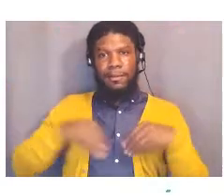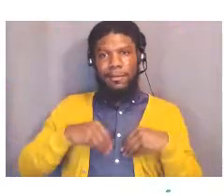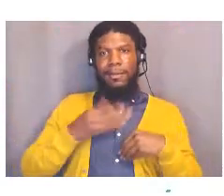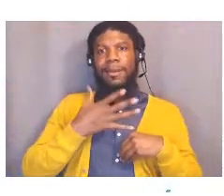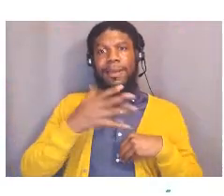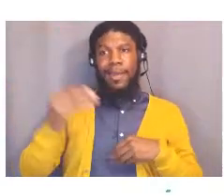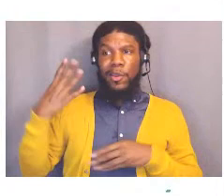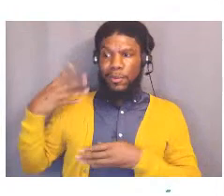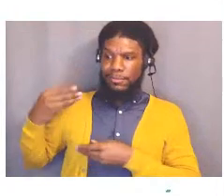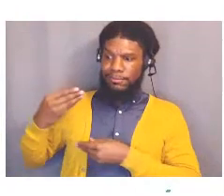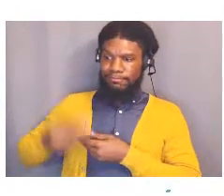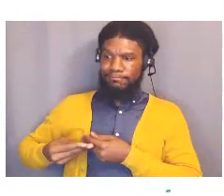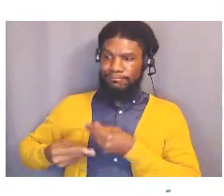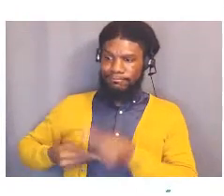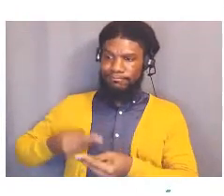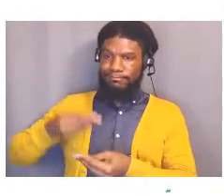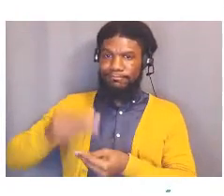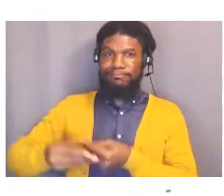generation.